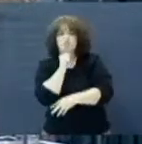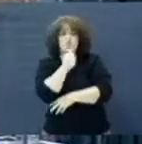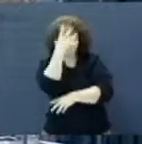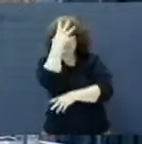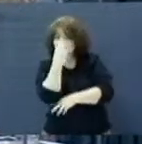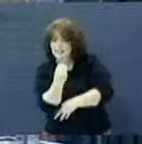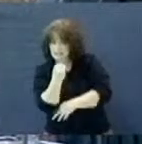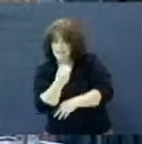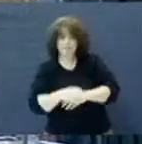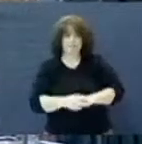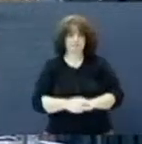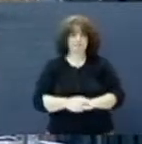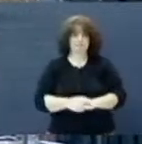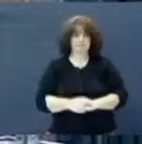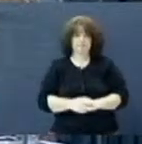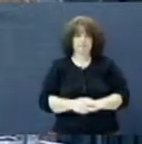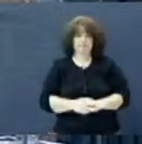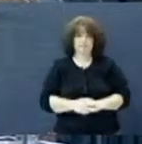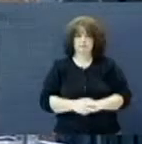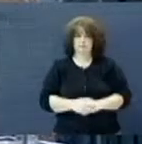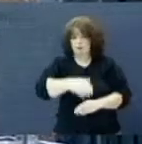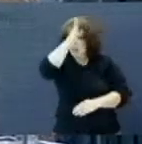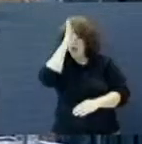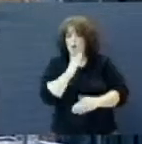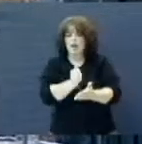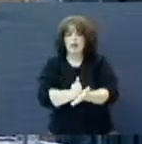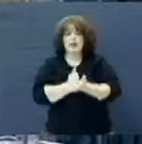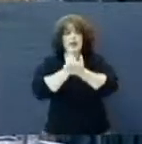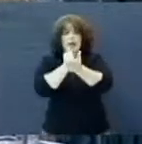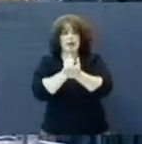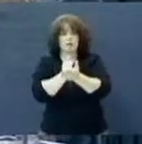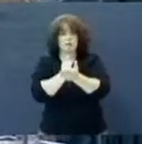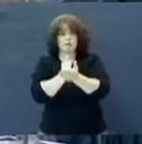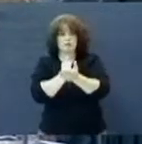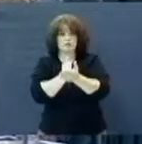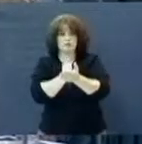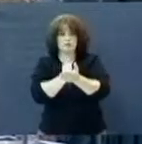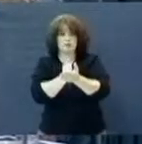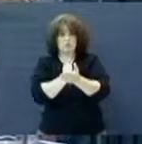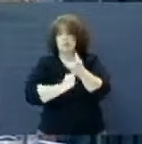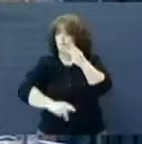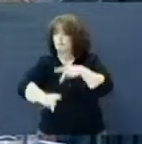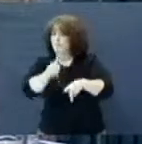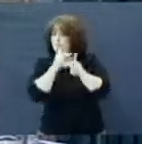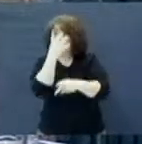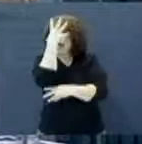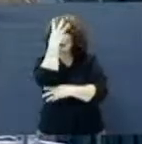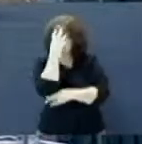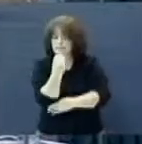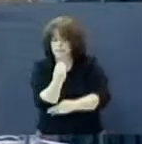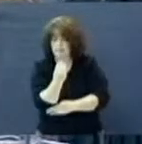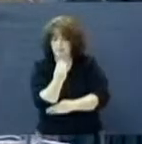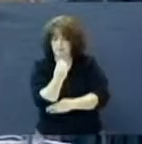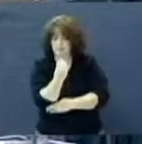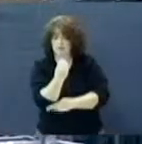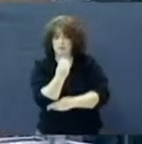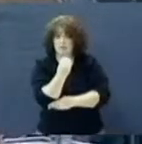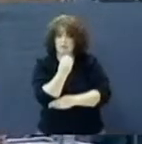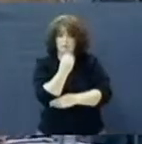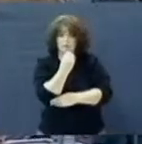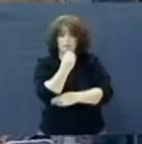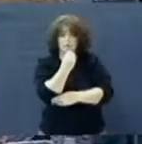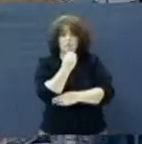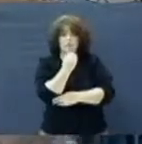sleep. He helps those that are asleep. I want to tell you what. You want really labels